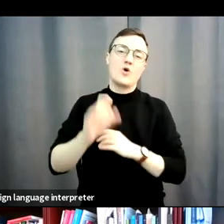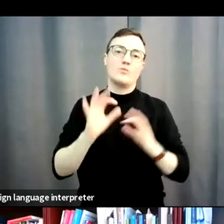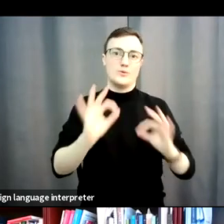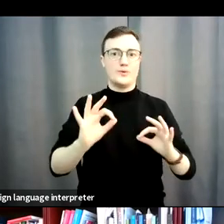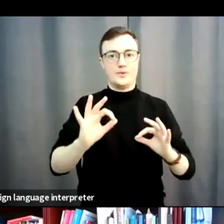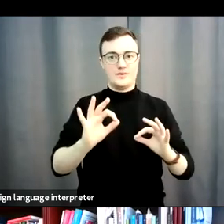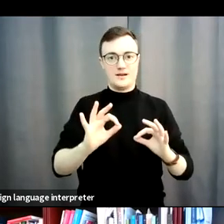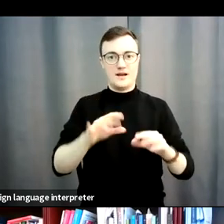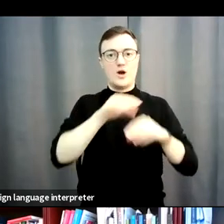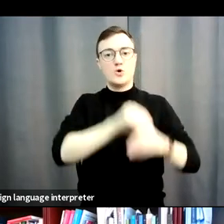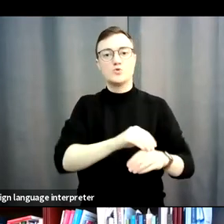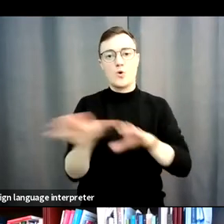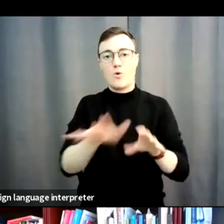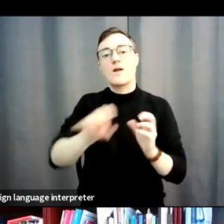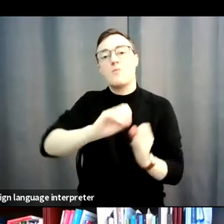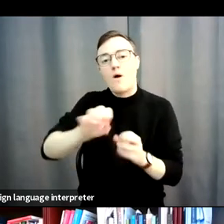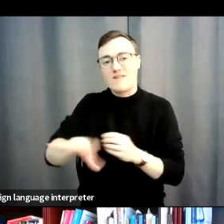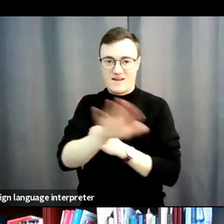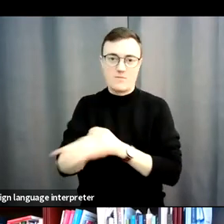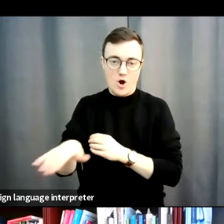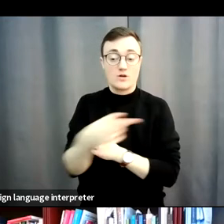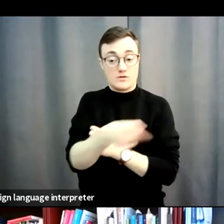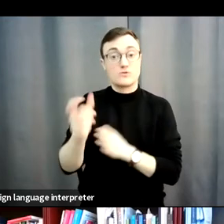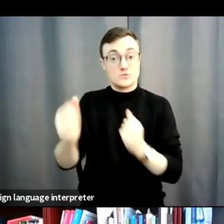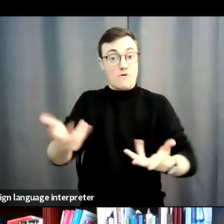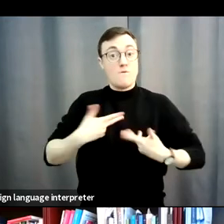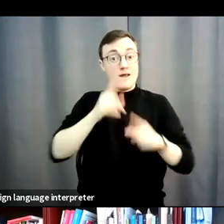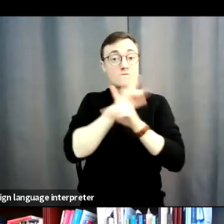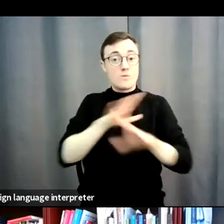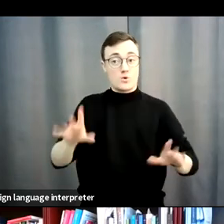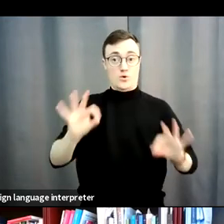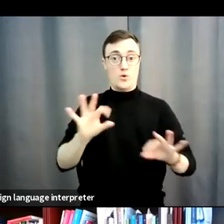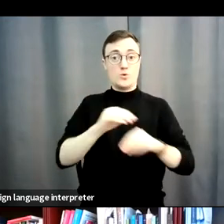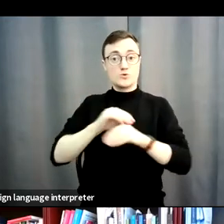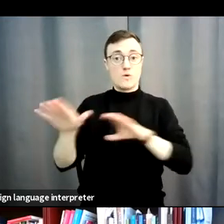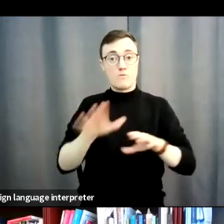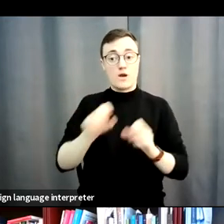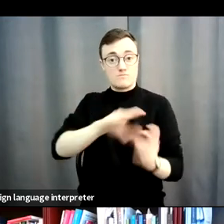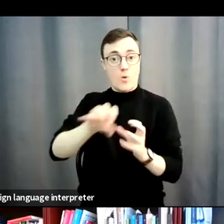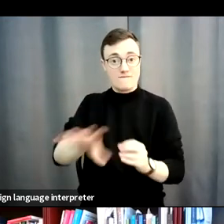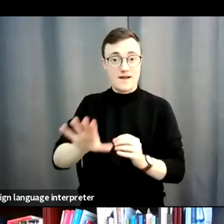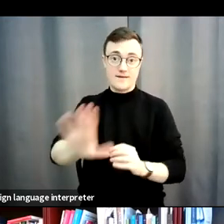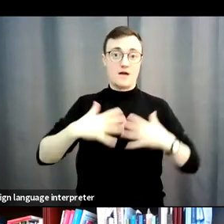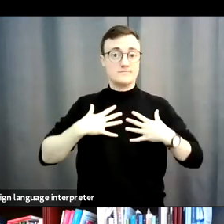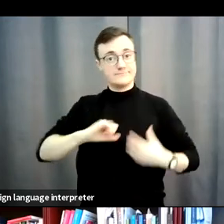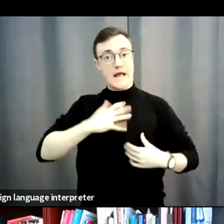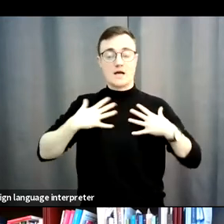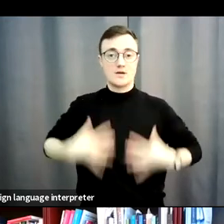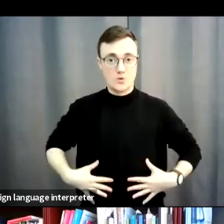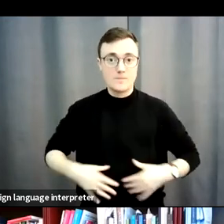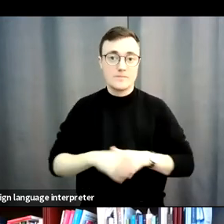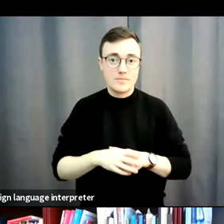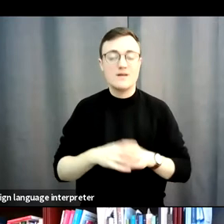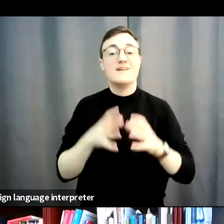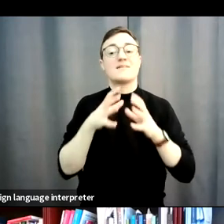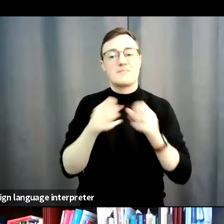affecting themselves, and then particularly on the right to information, which also needs to be given in a format which is